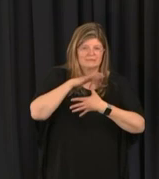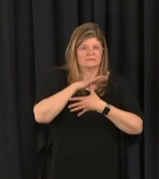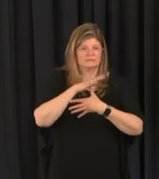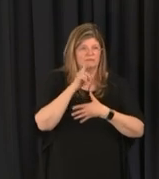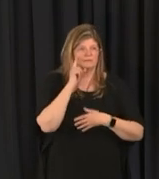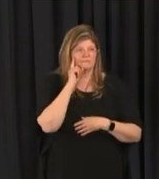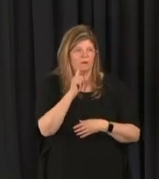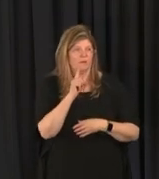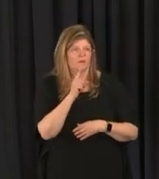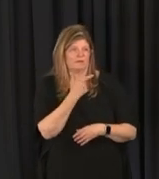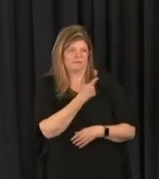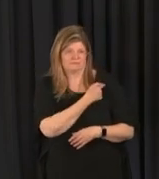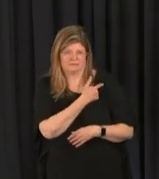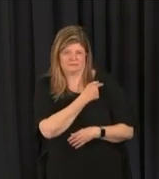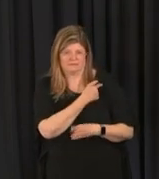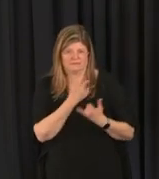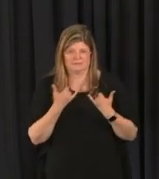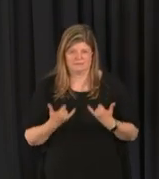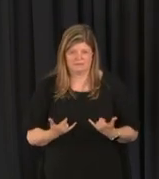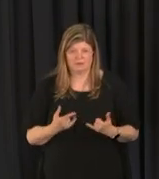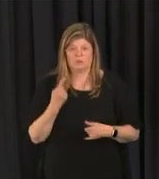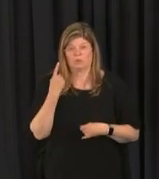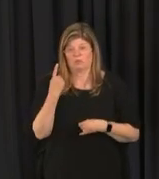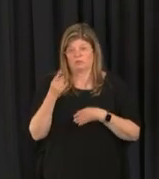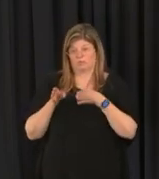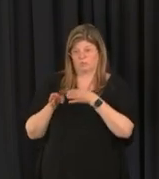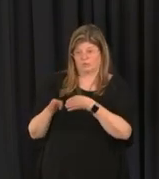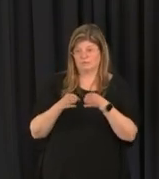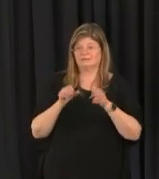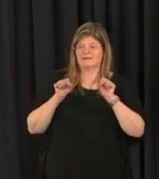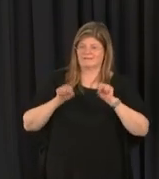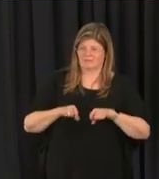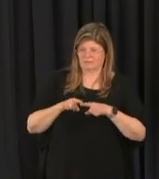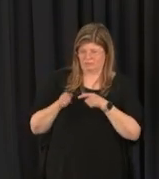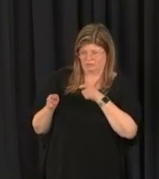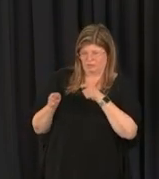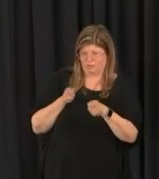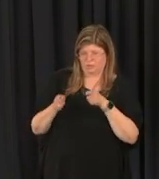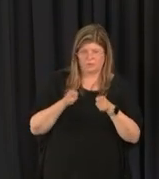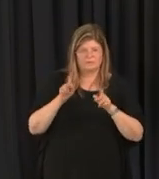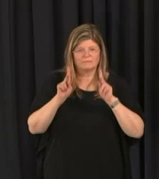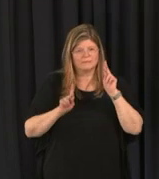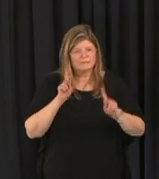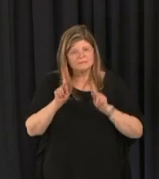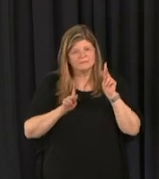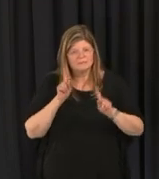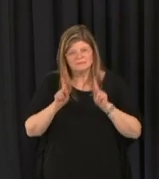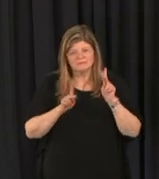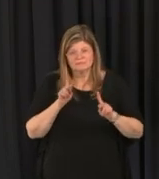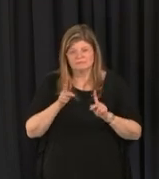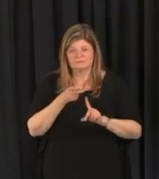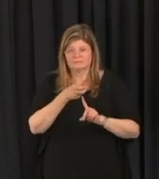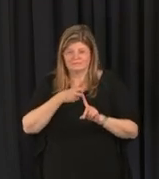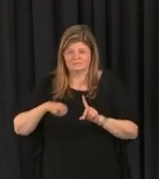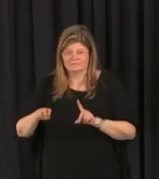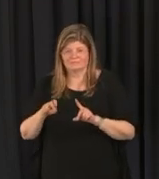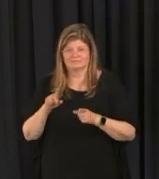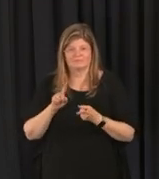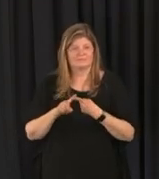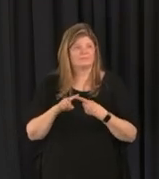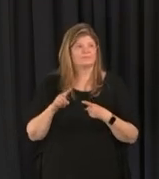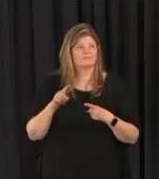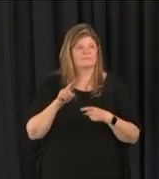vaccination at this point. It's one of the ways that we have to be able to control people transferring their appointments to